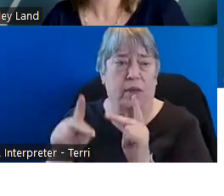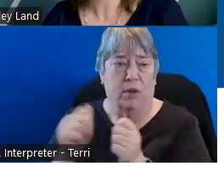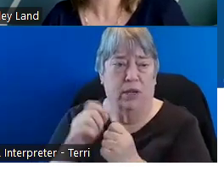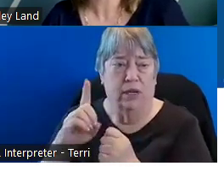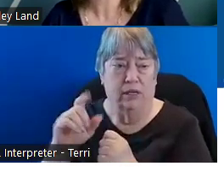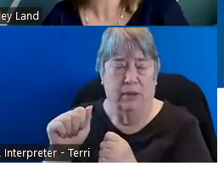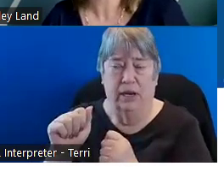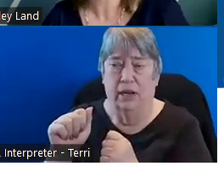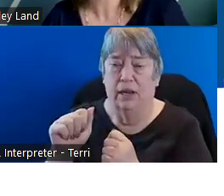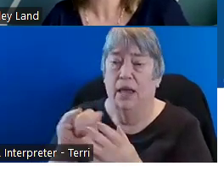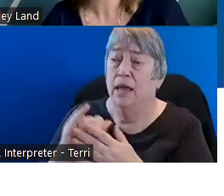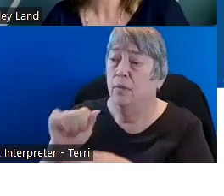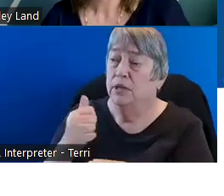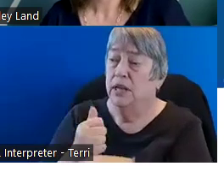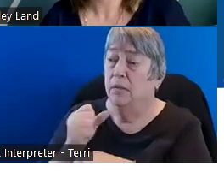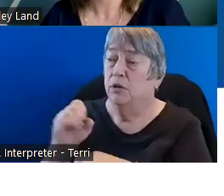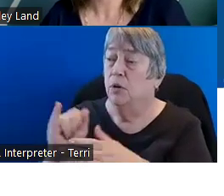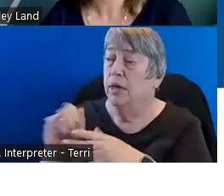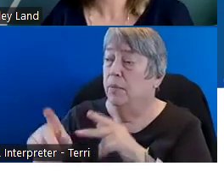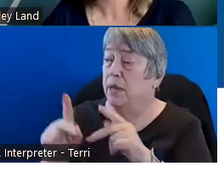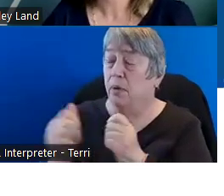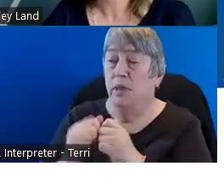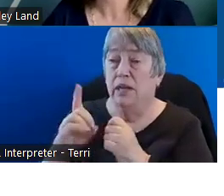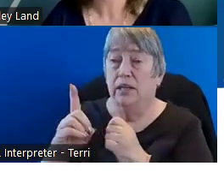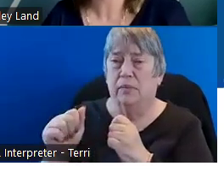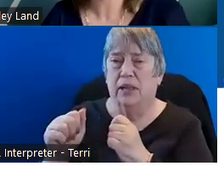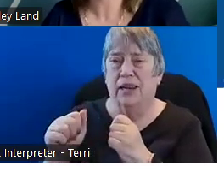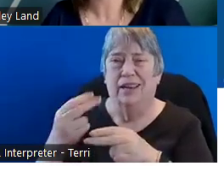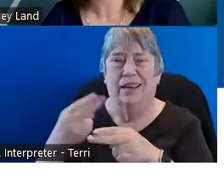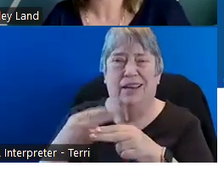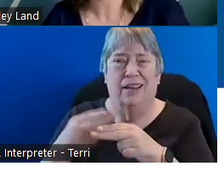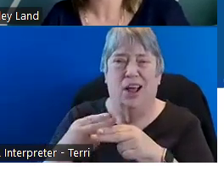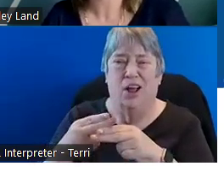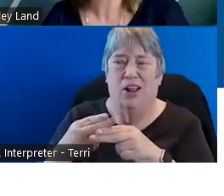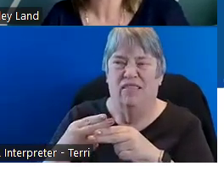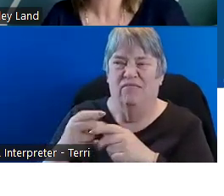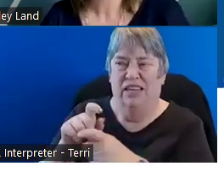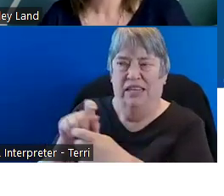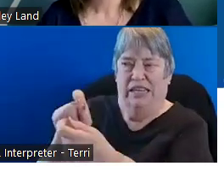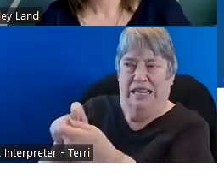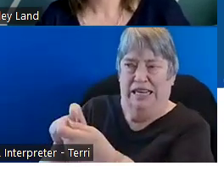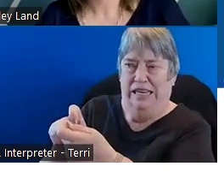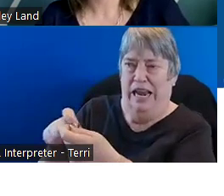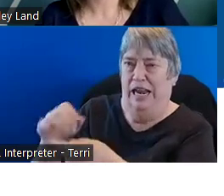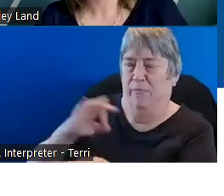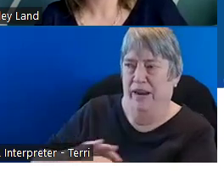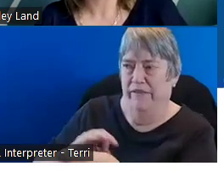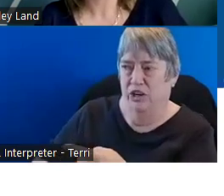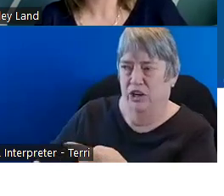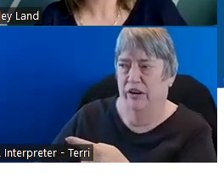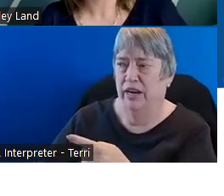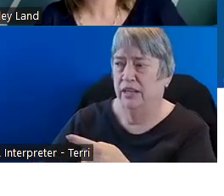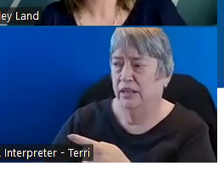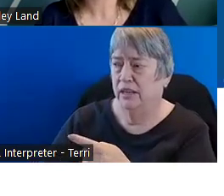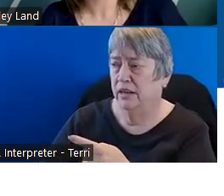to help people with disabilities. These are referred to as designated beneficiaries, and their families